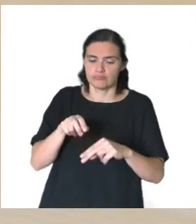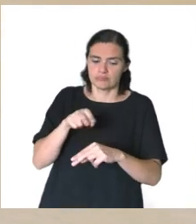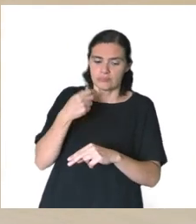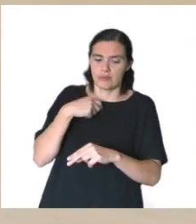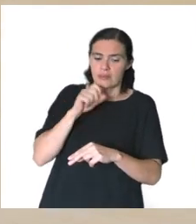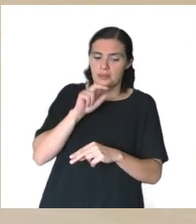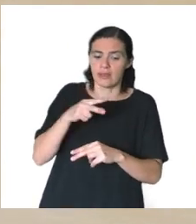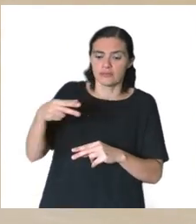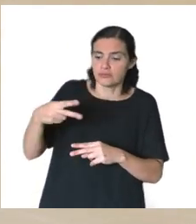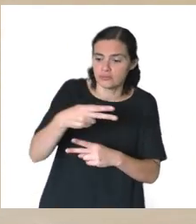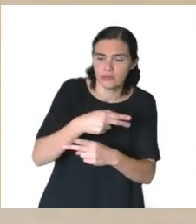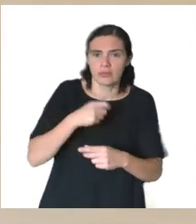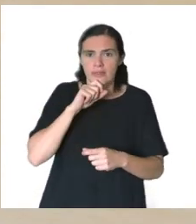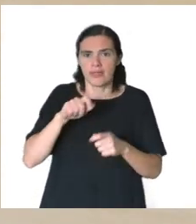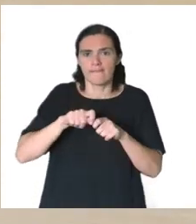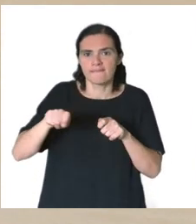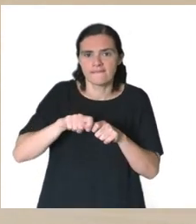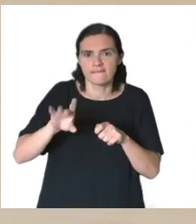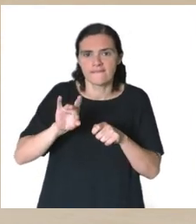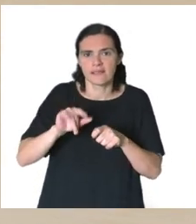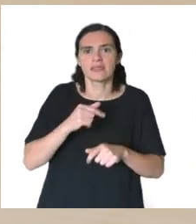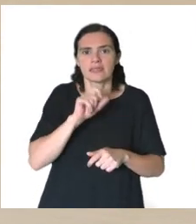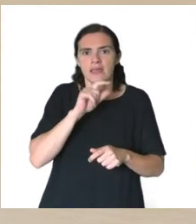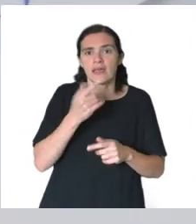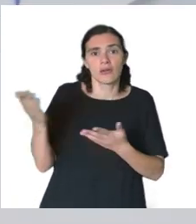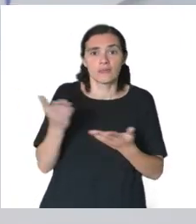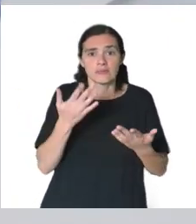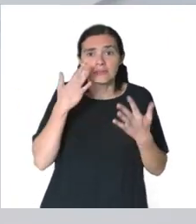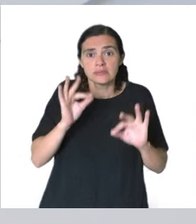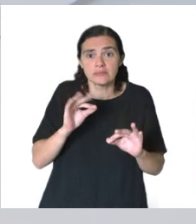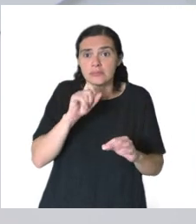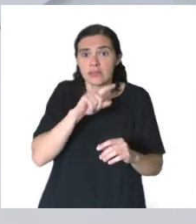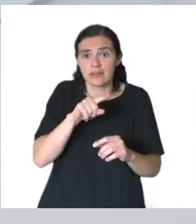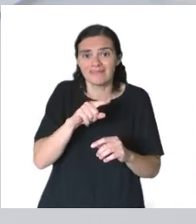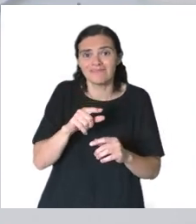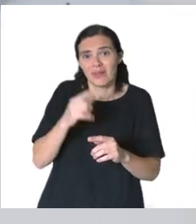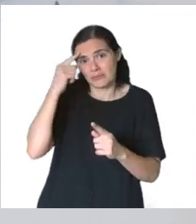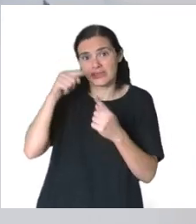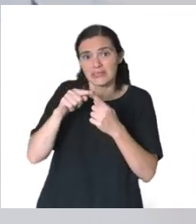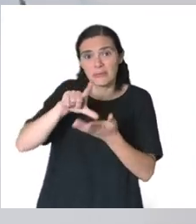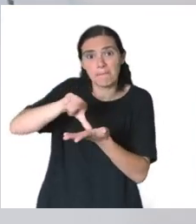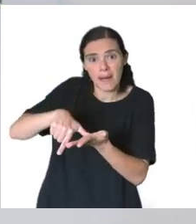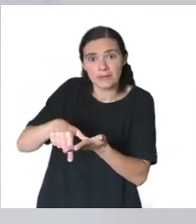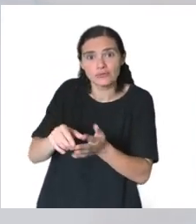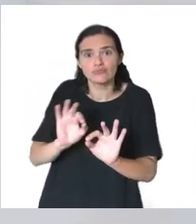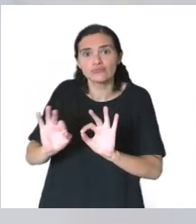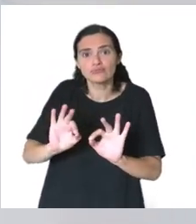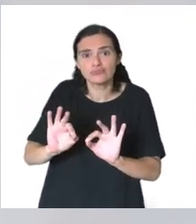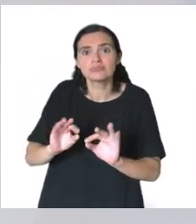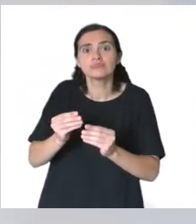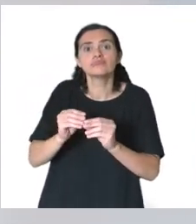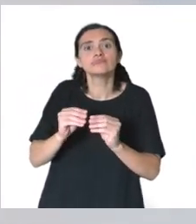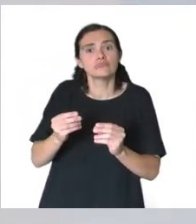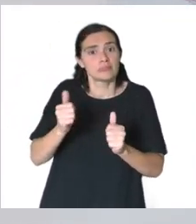table, where you have glue, thread, scissors, tape. And the invitation is very simple. It's to fix the dishes. They are